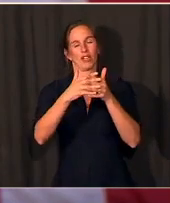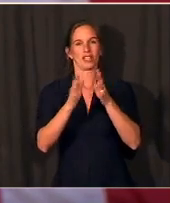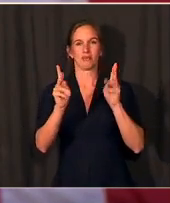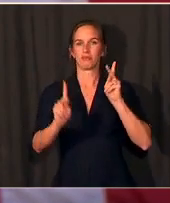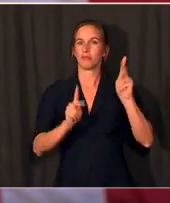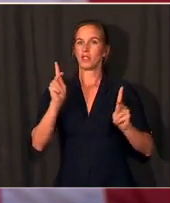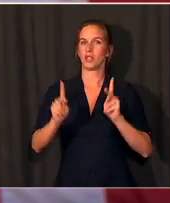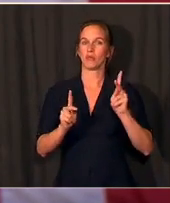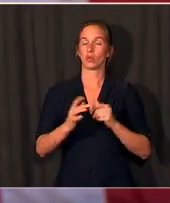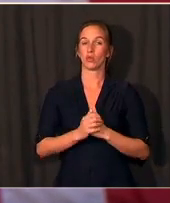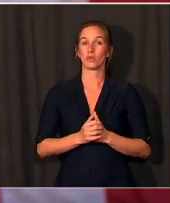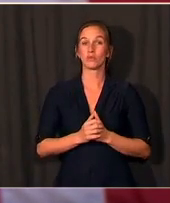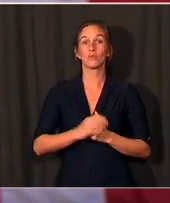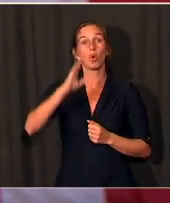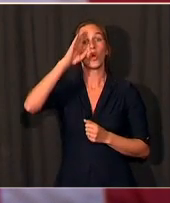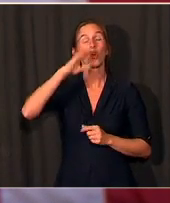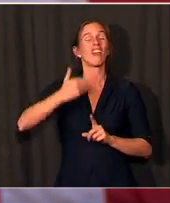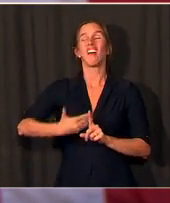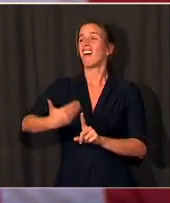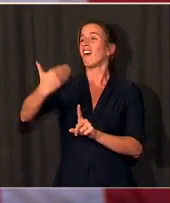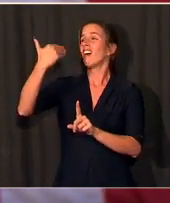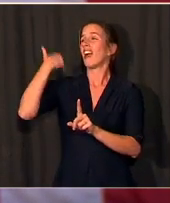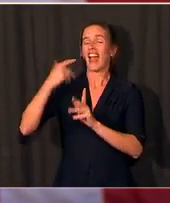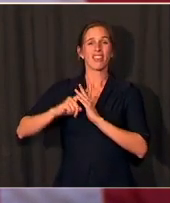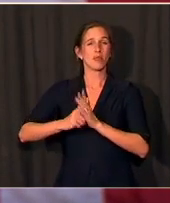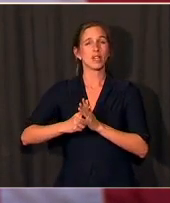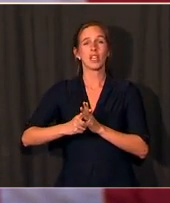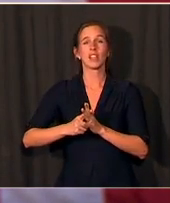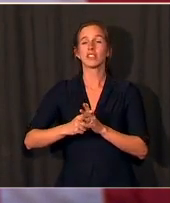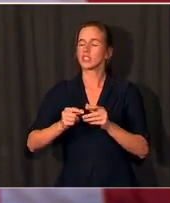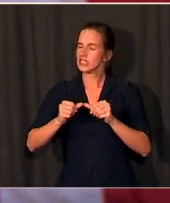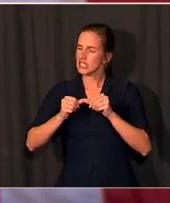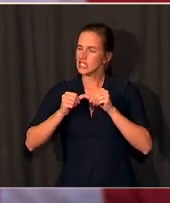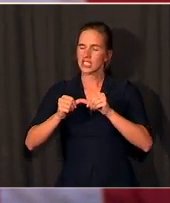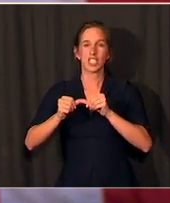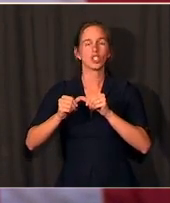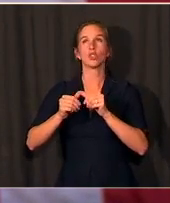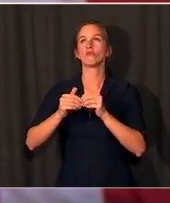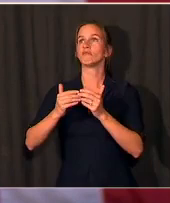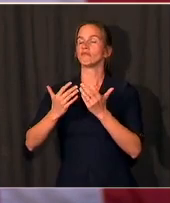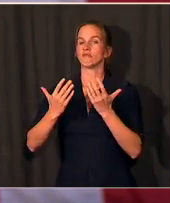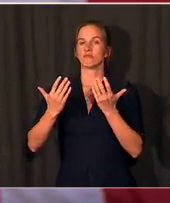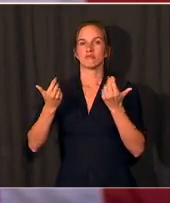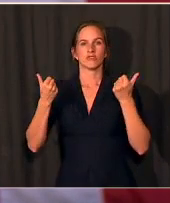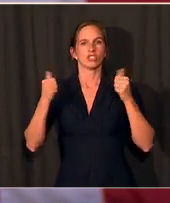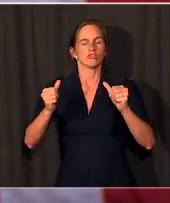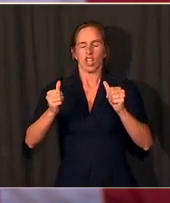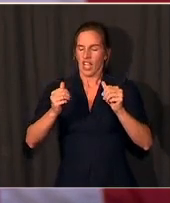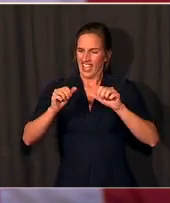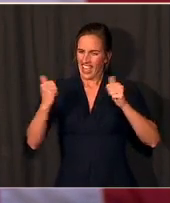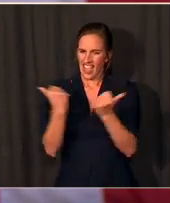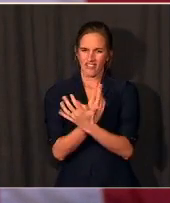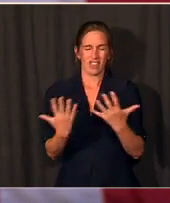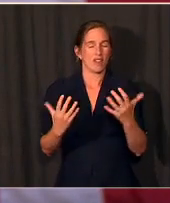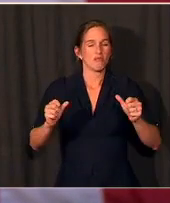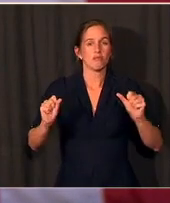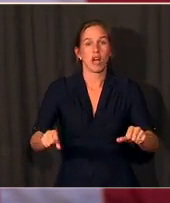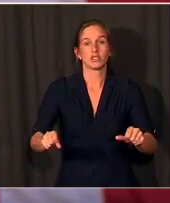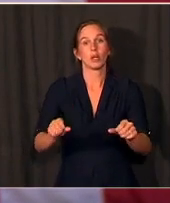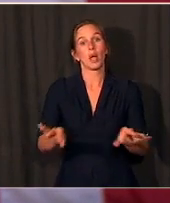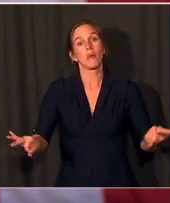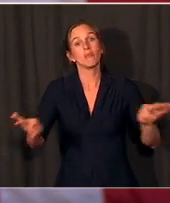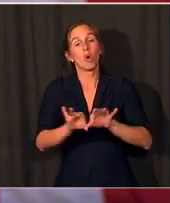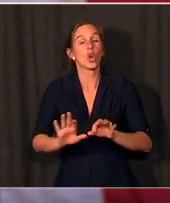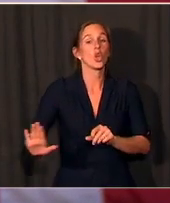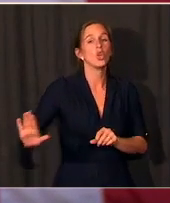we have done from the very beginning, we're going to continue to move heaven and earth to make sure that your family has access to the